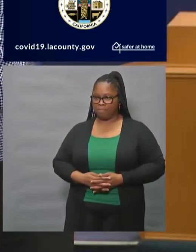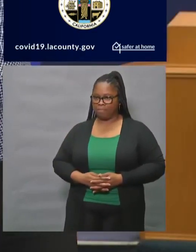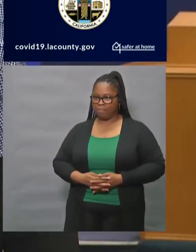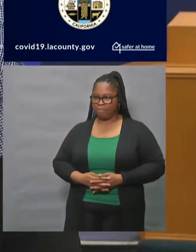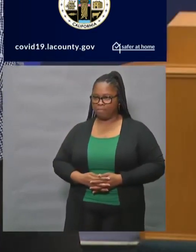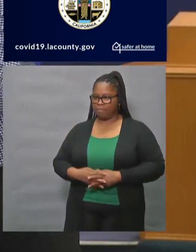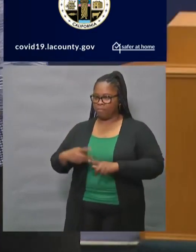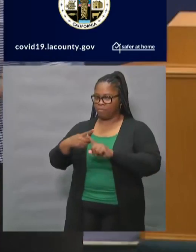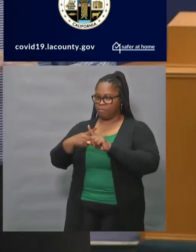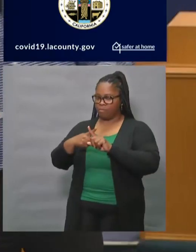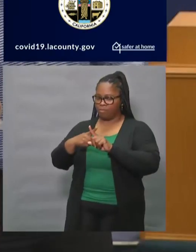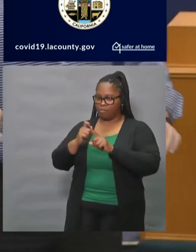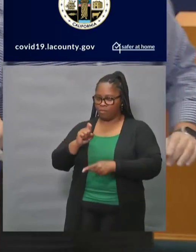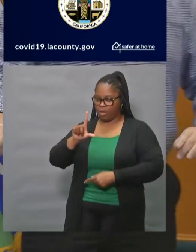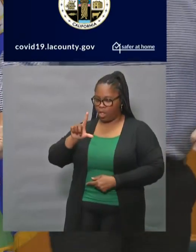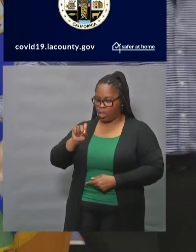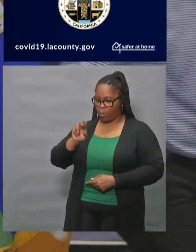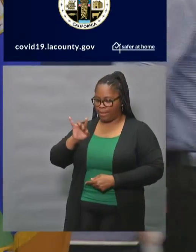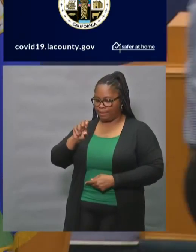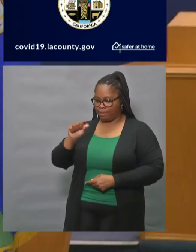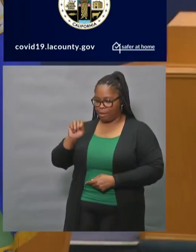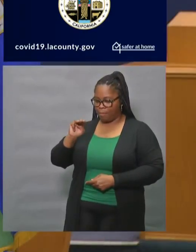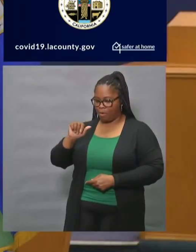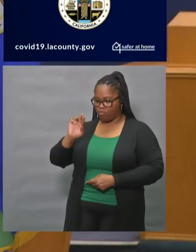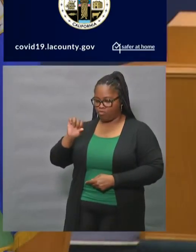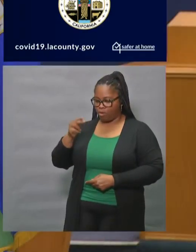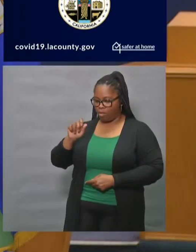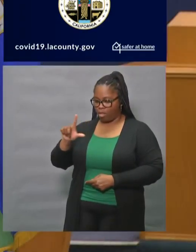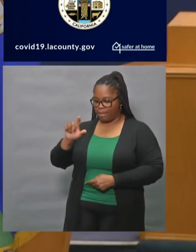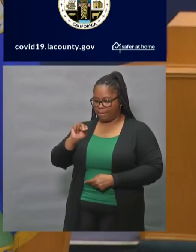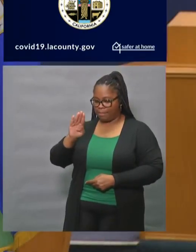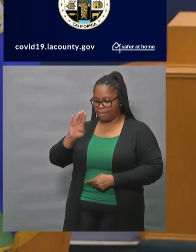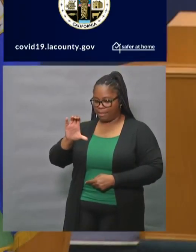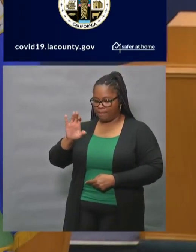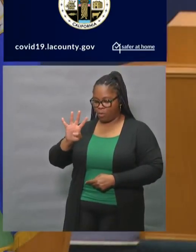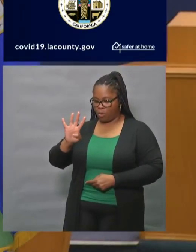That comes from the line of Louisa Marshall with NBC4. Please go ahead.